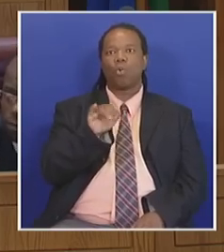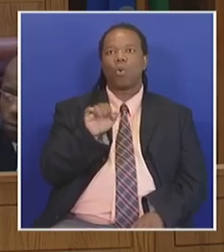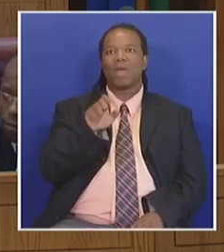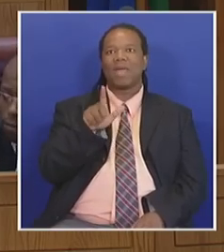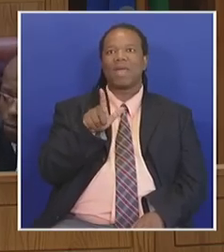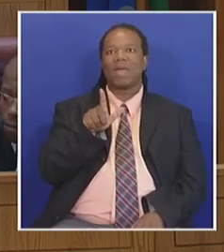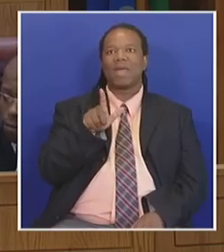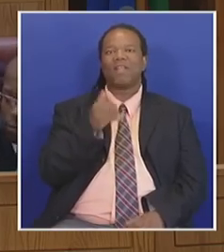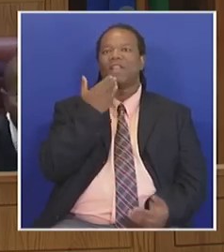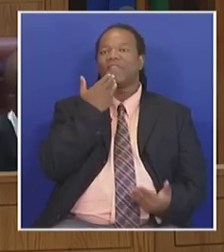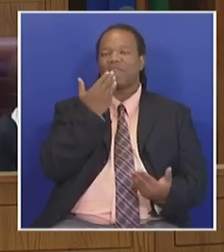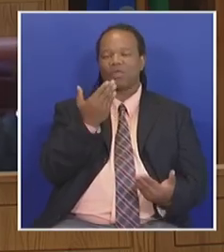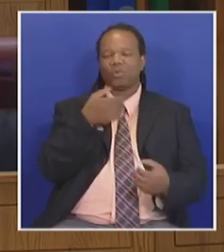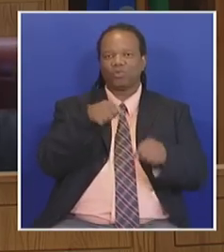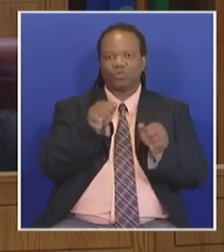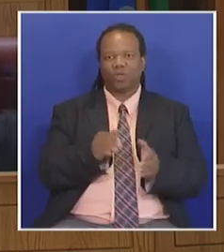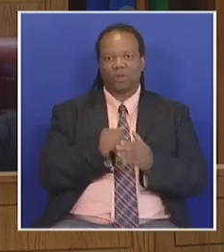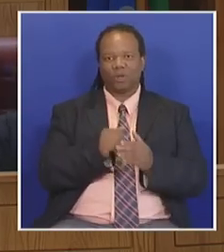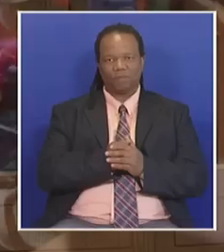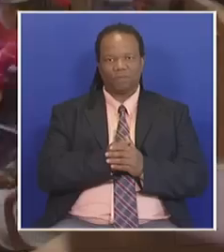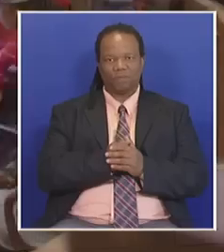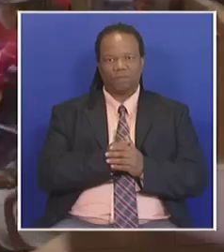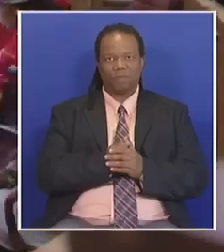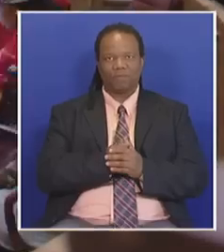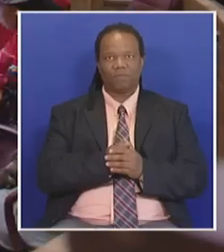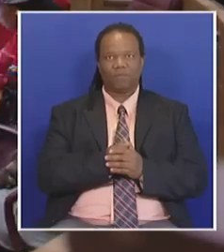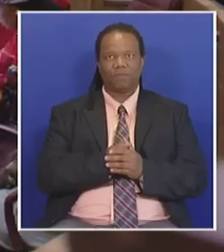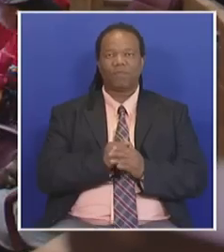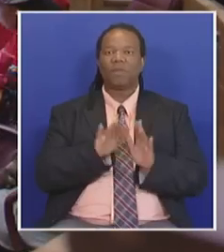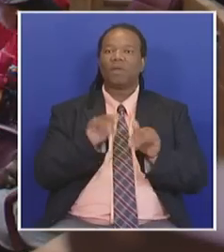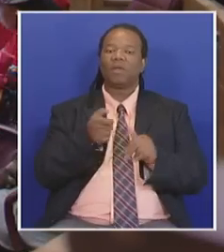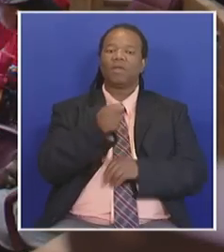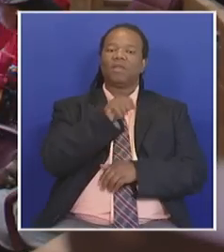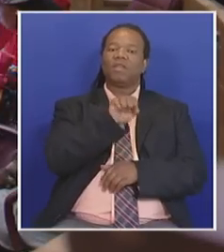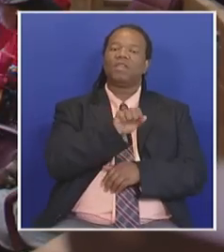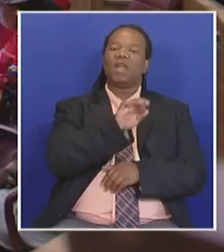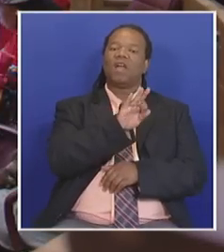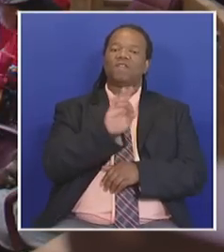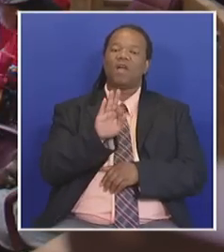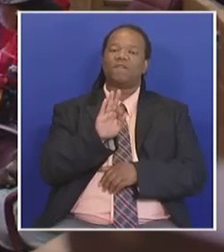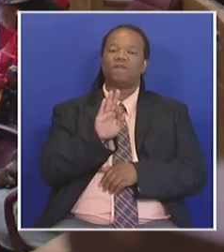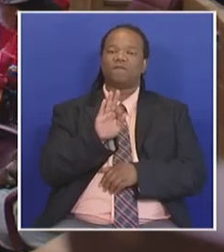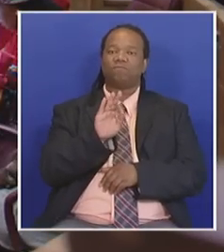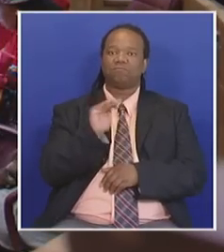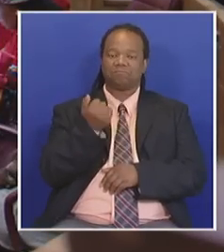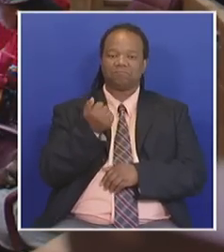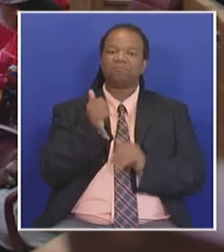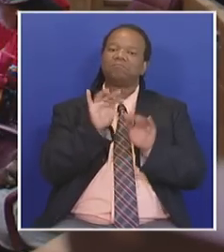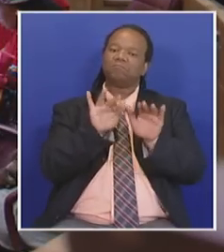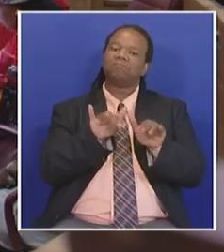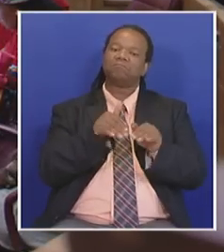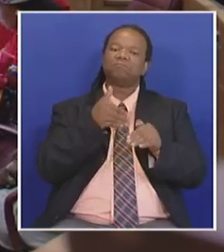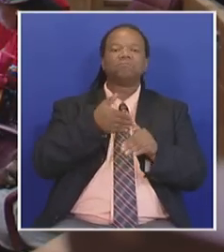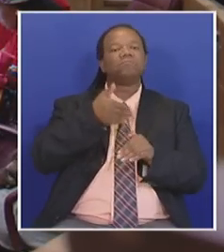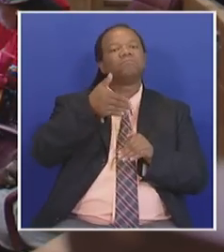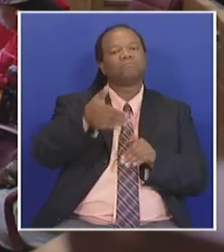Thank you, Chair. I rise on behalf of the economic freedom fighters that the House in its next sitting debate